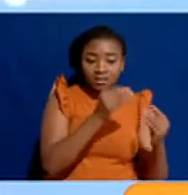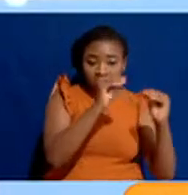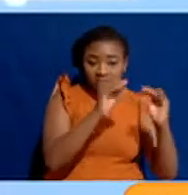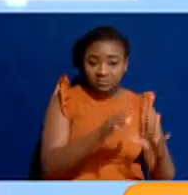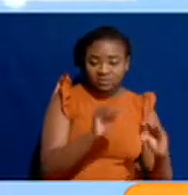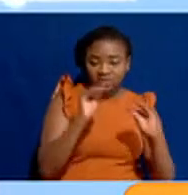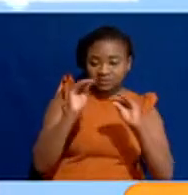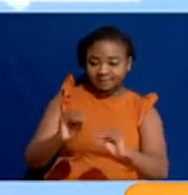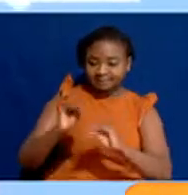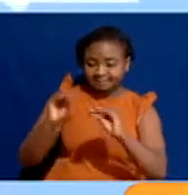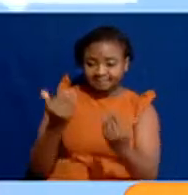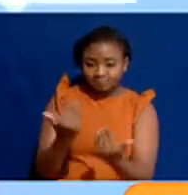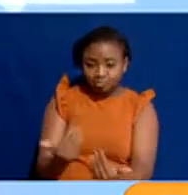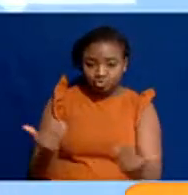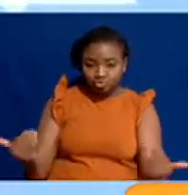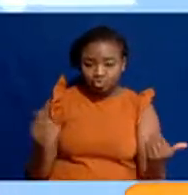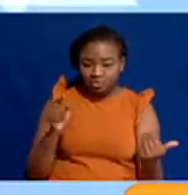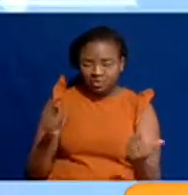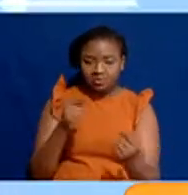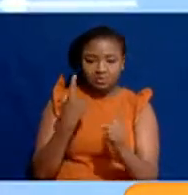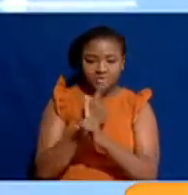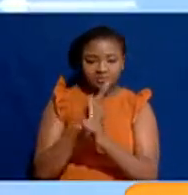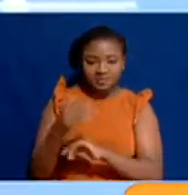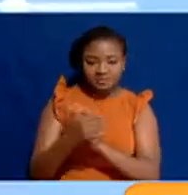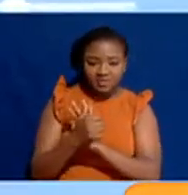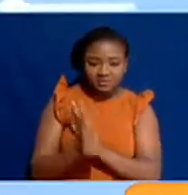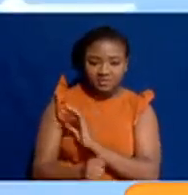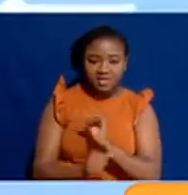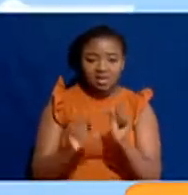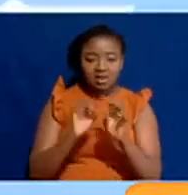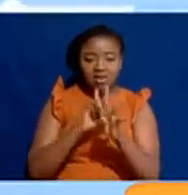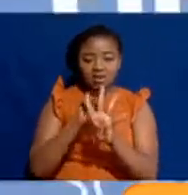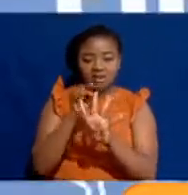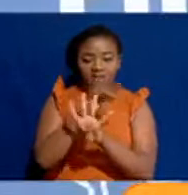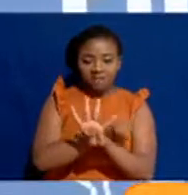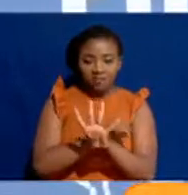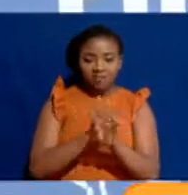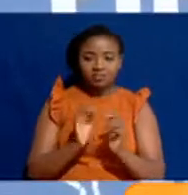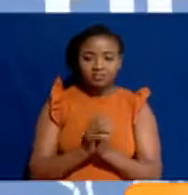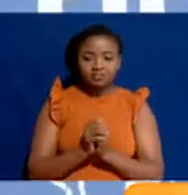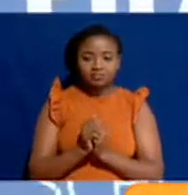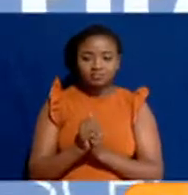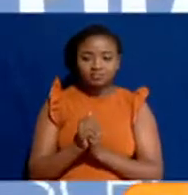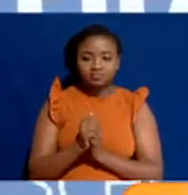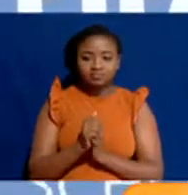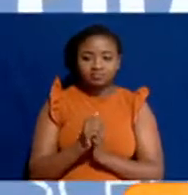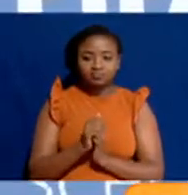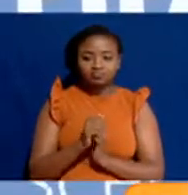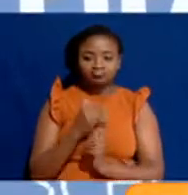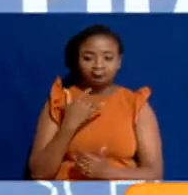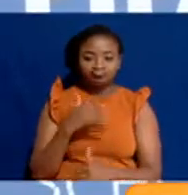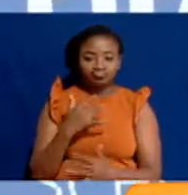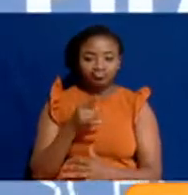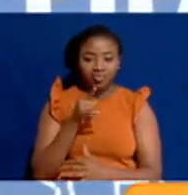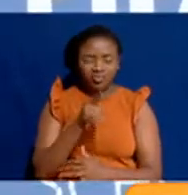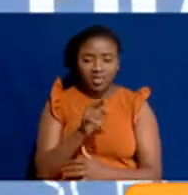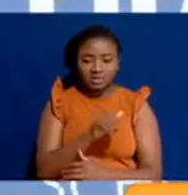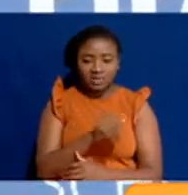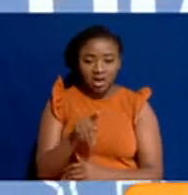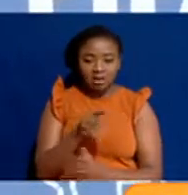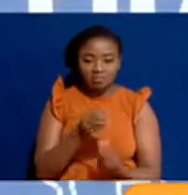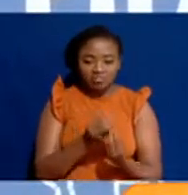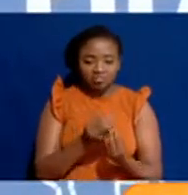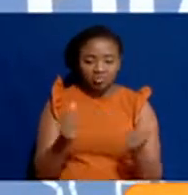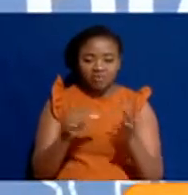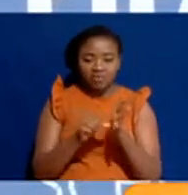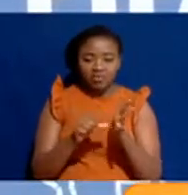children on specific life skills, 4 categories of life skills. This is a problem solver to part